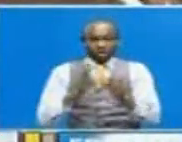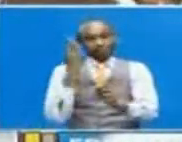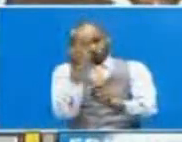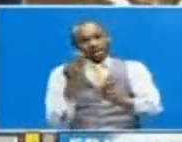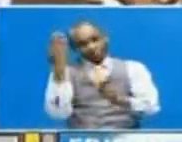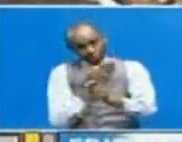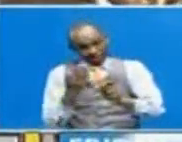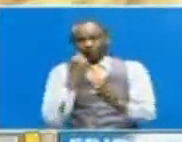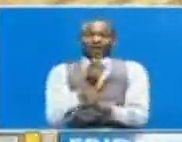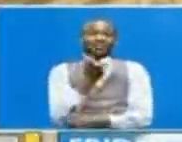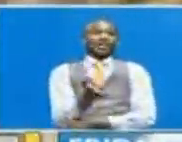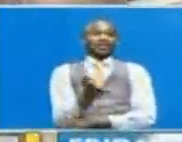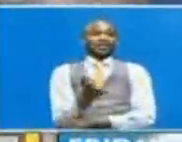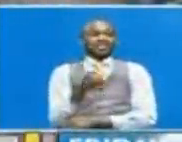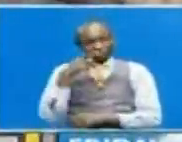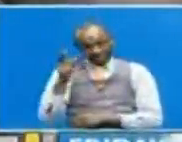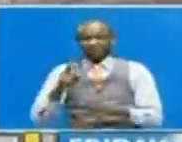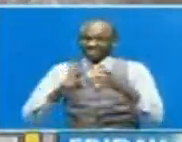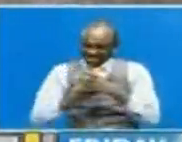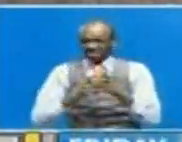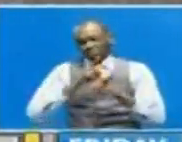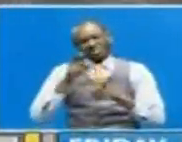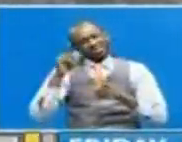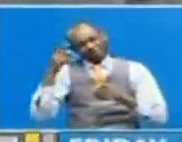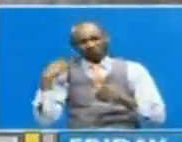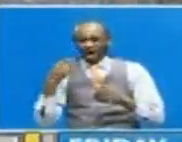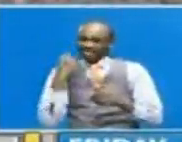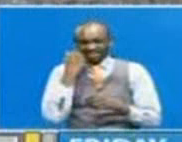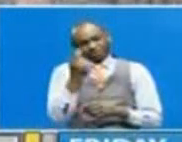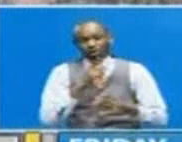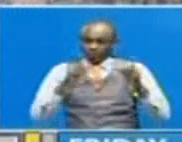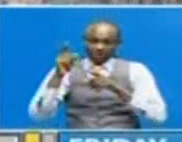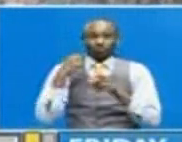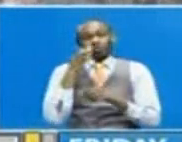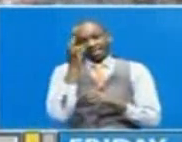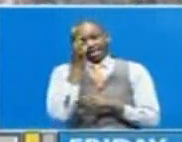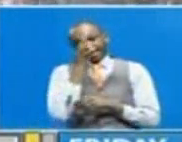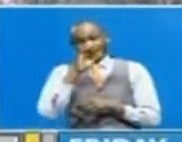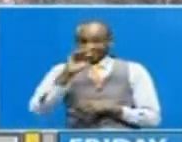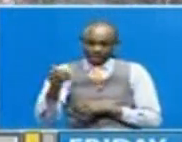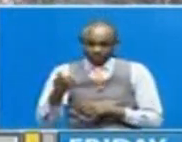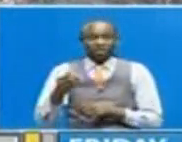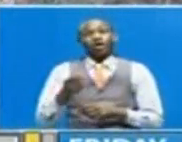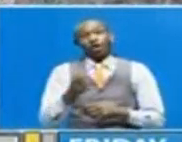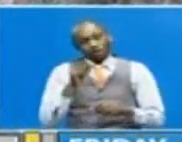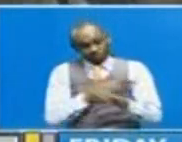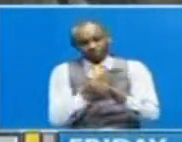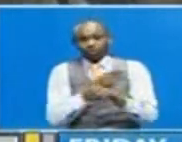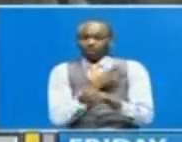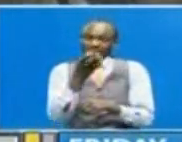since lost. What started with a trip to a small private clinic in Nyeri town, he says, was the beginning of his current